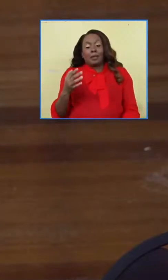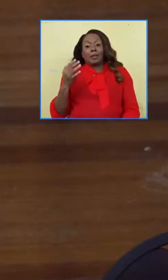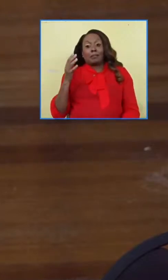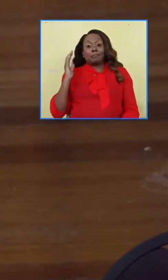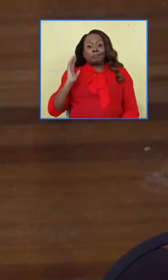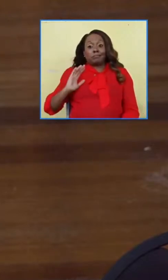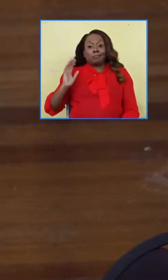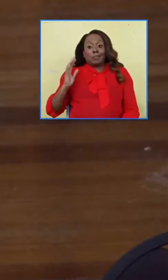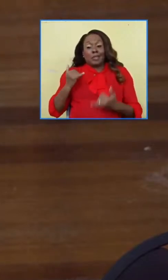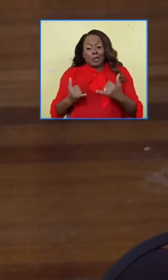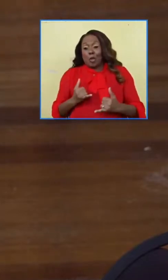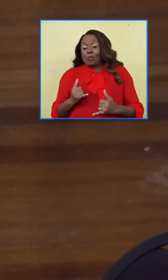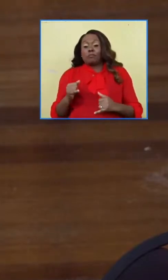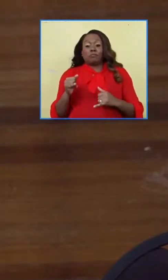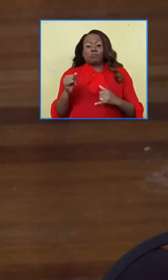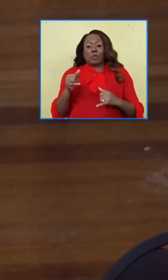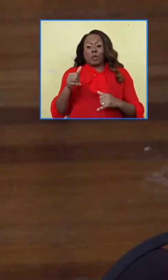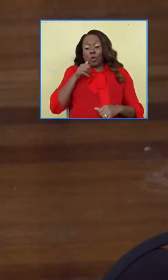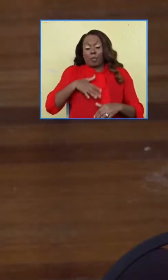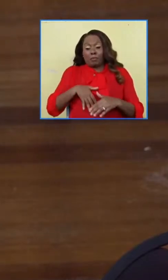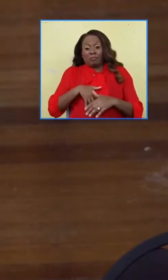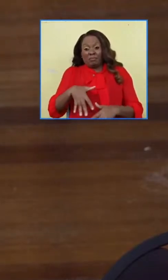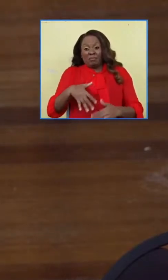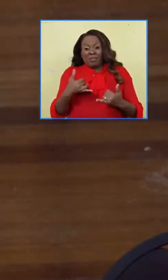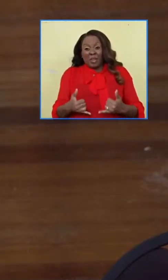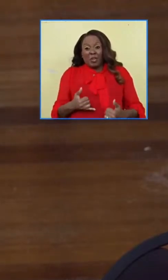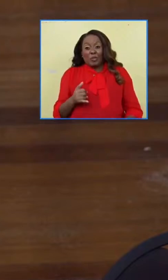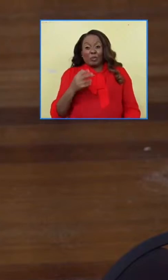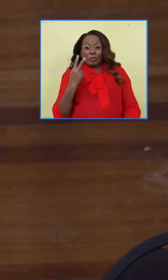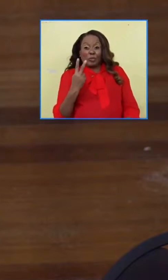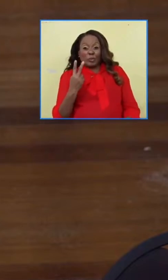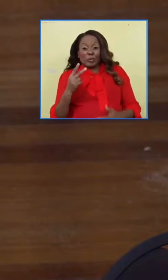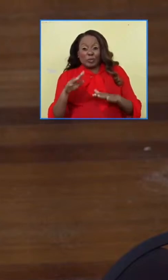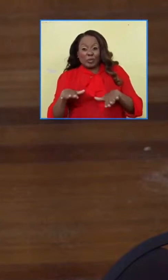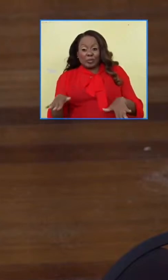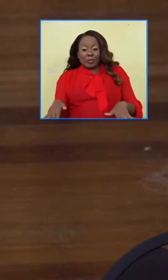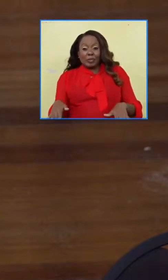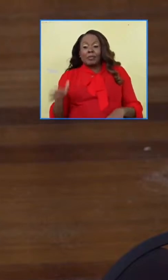1967, the average number of children that women had was just under 4.